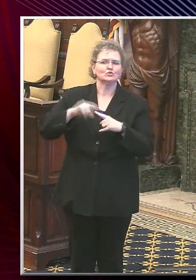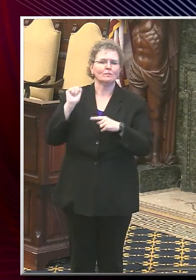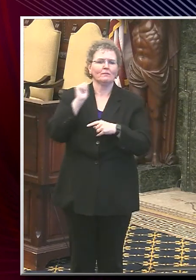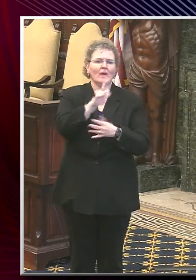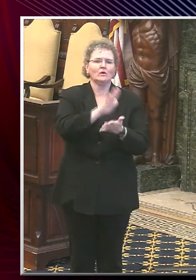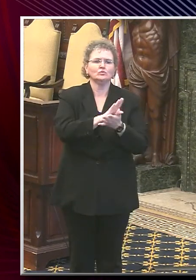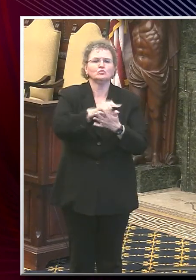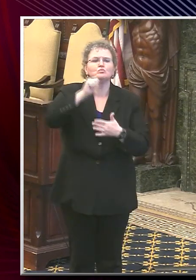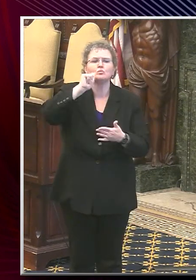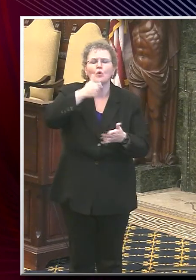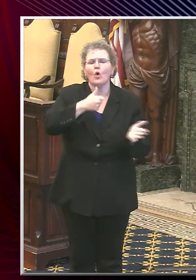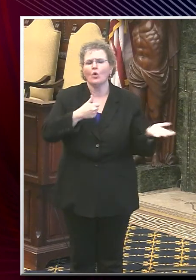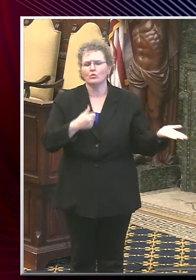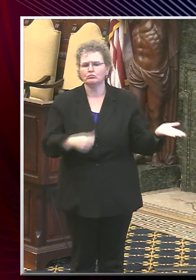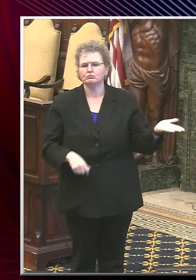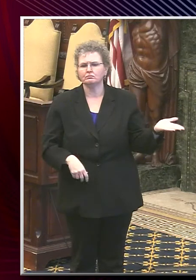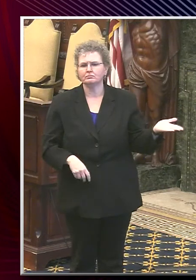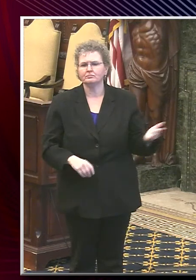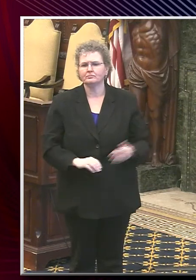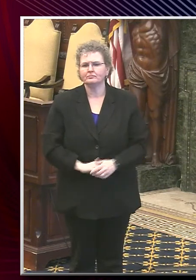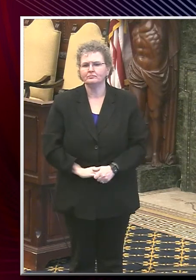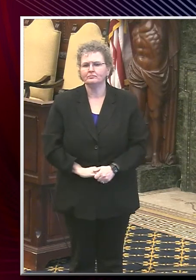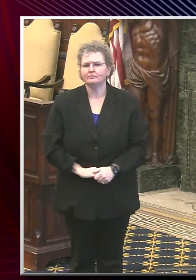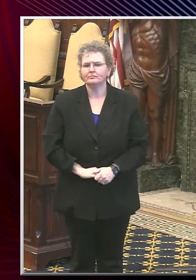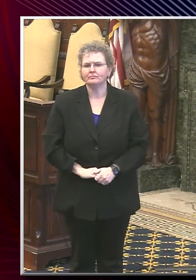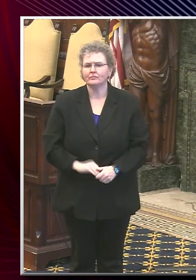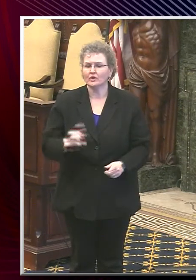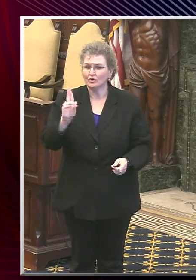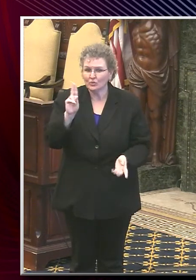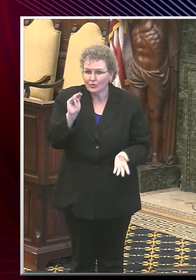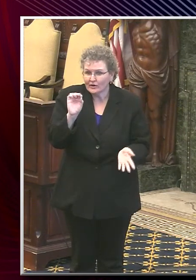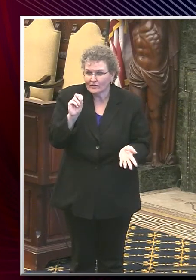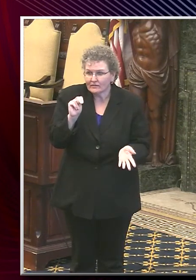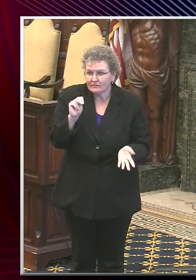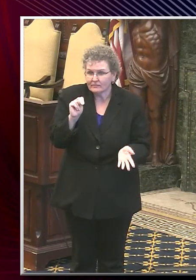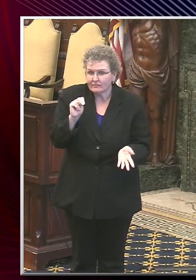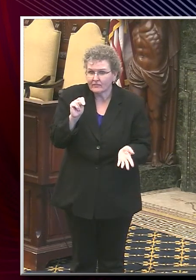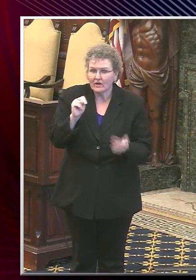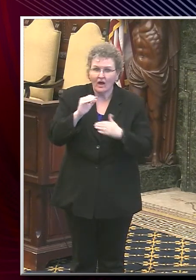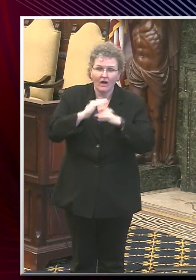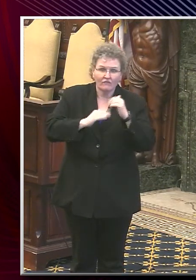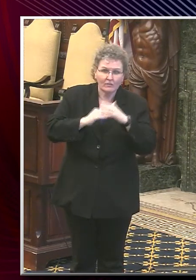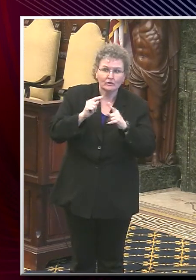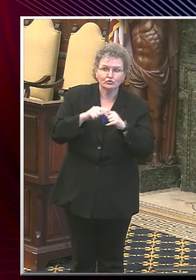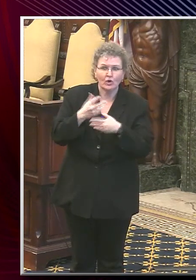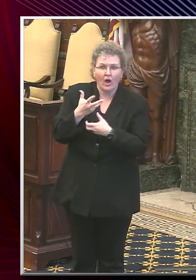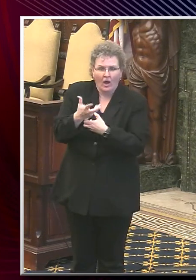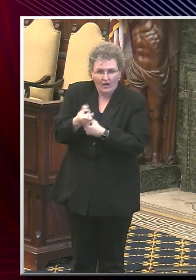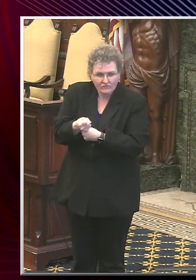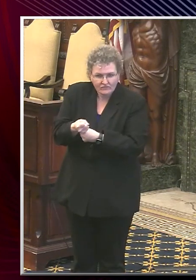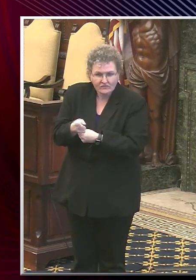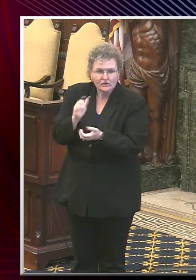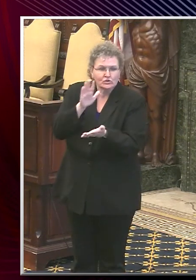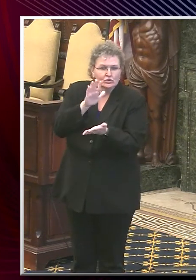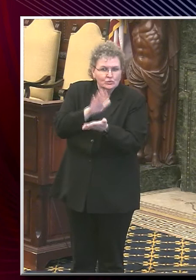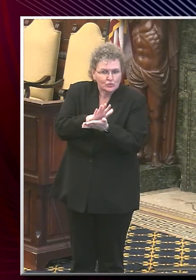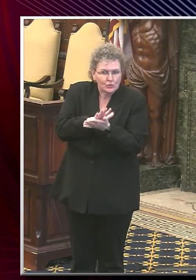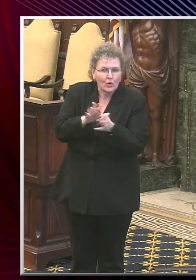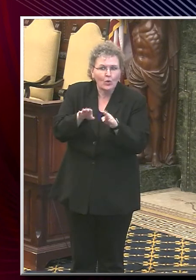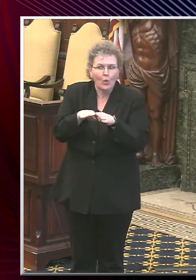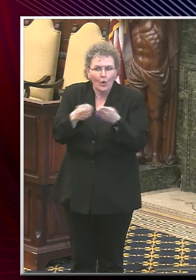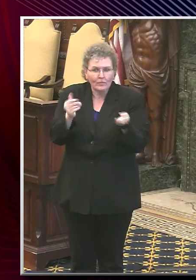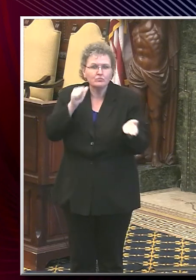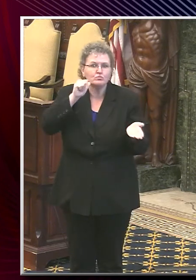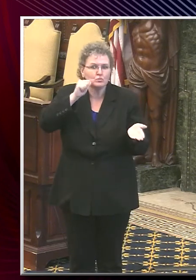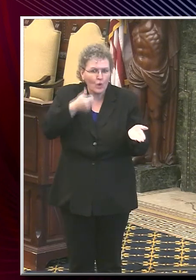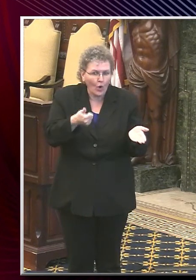over safety concerns? Your union is comfortable and confident that the schools we are opening